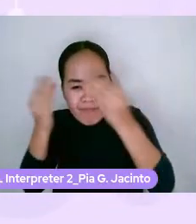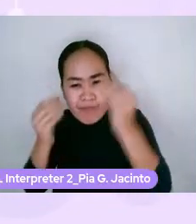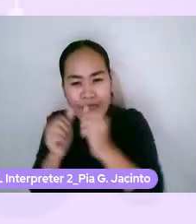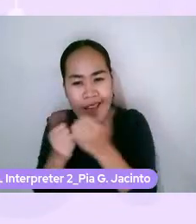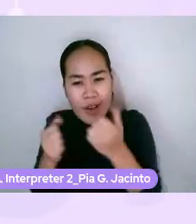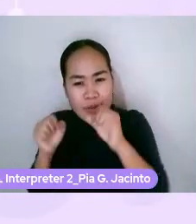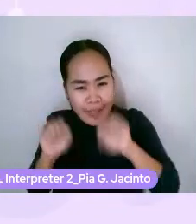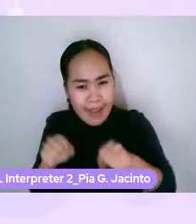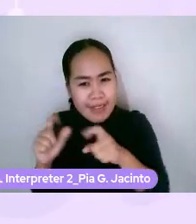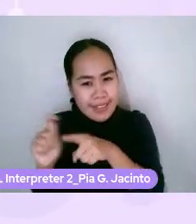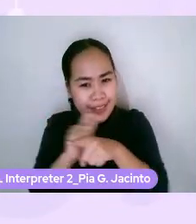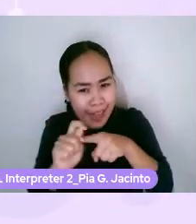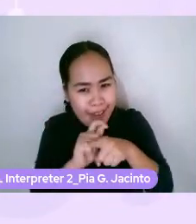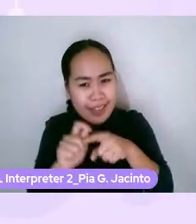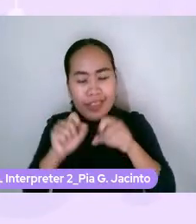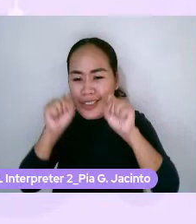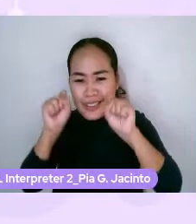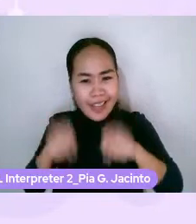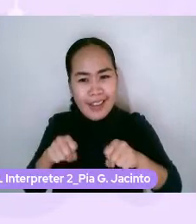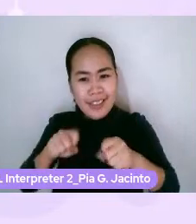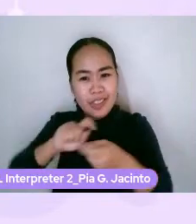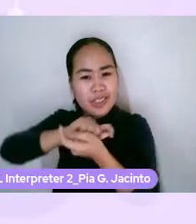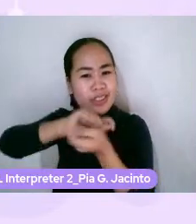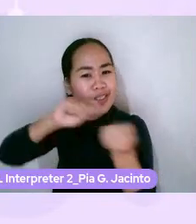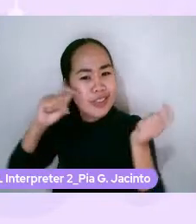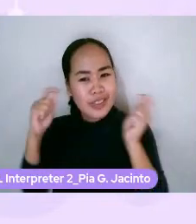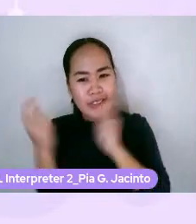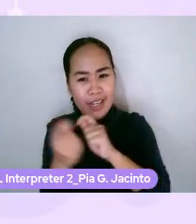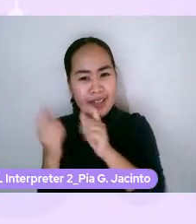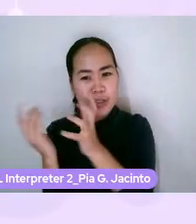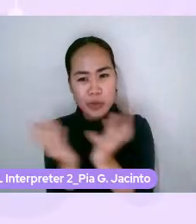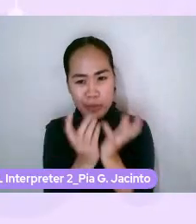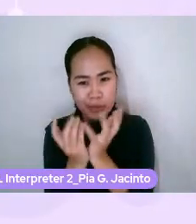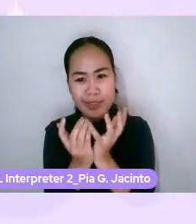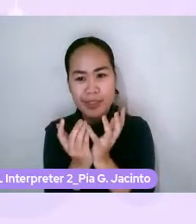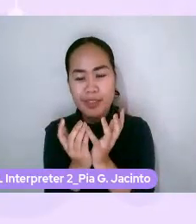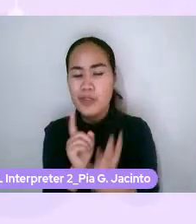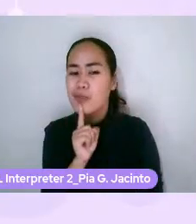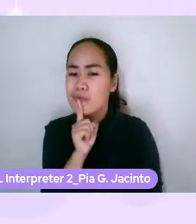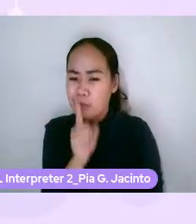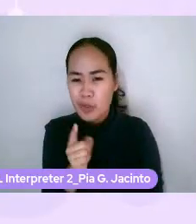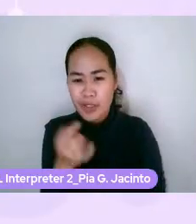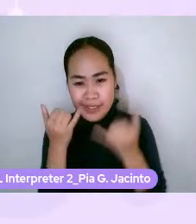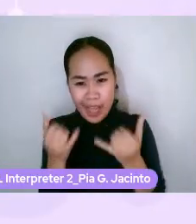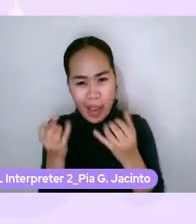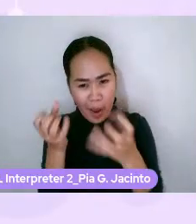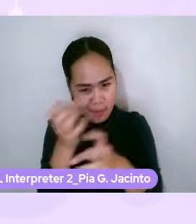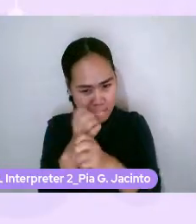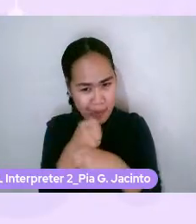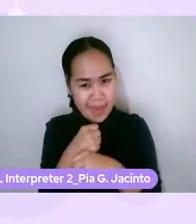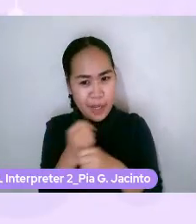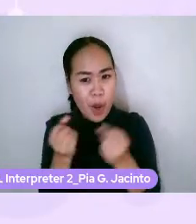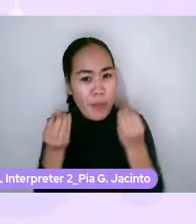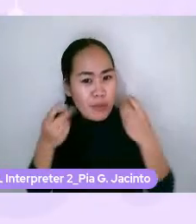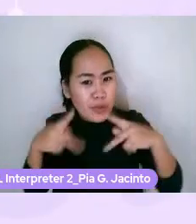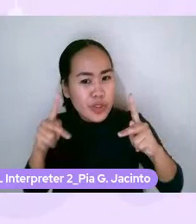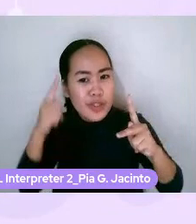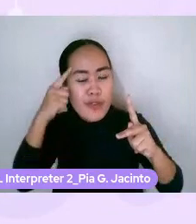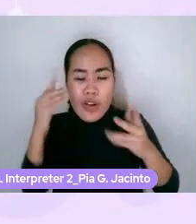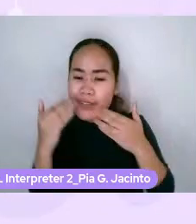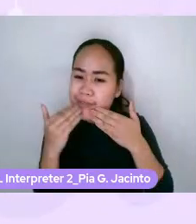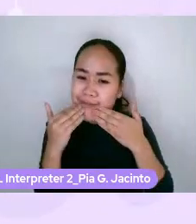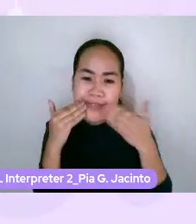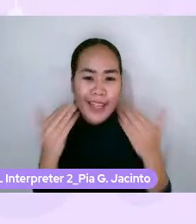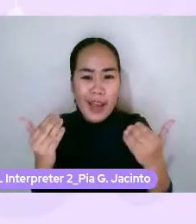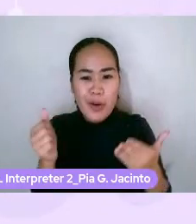lead, they can change the face of their community. Let me take this opportunity as well to thank those who joined us